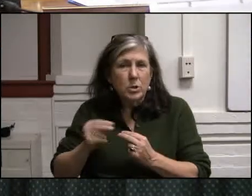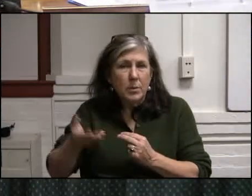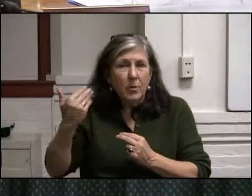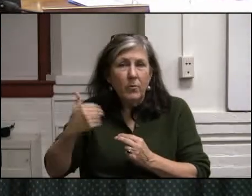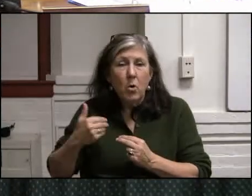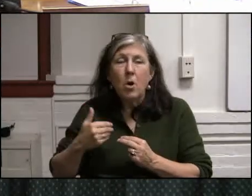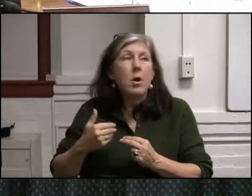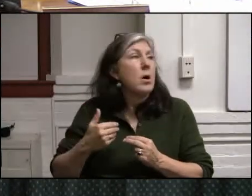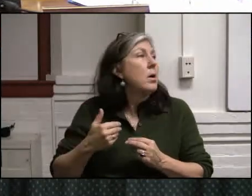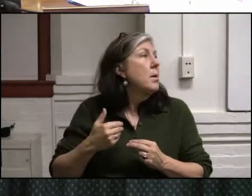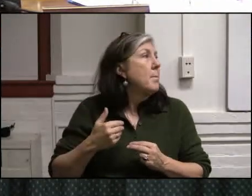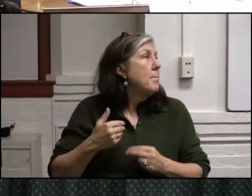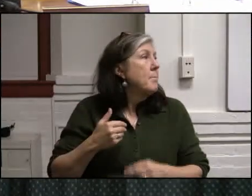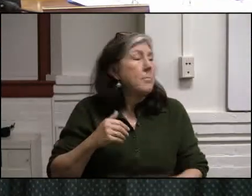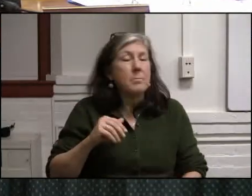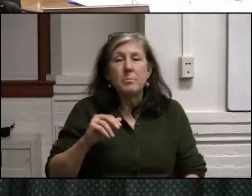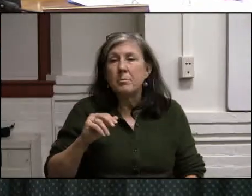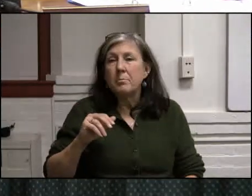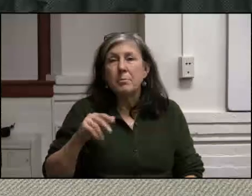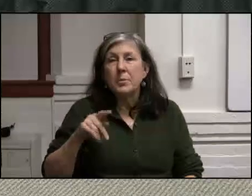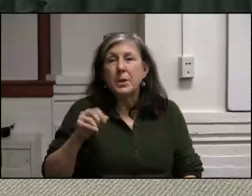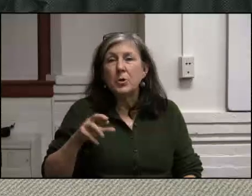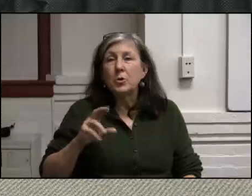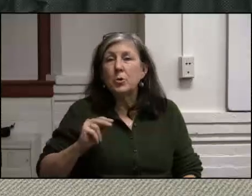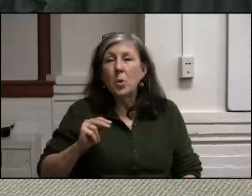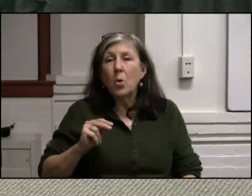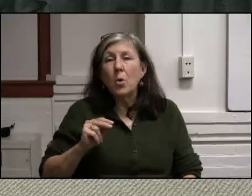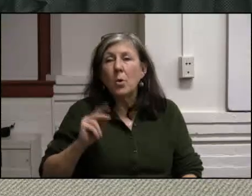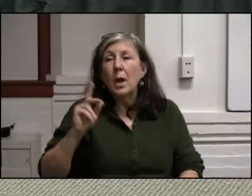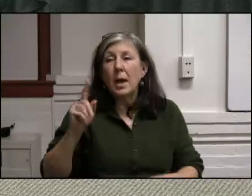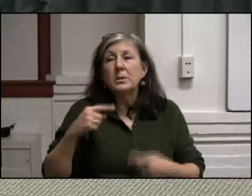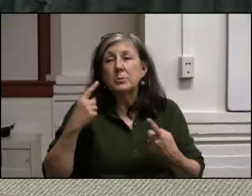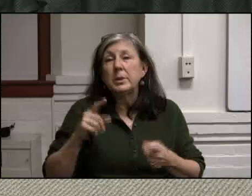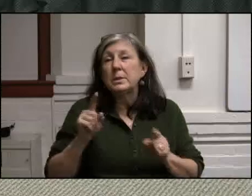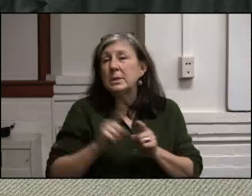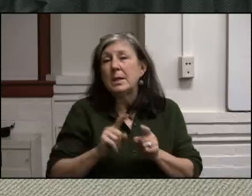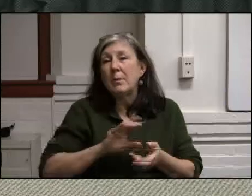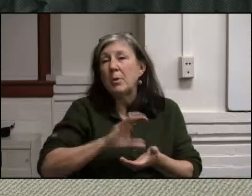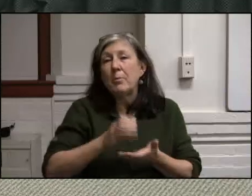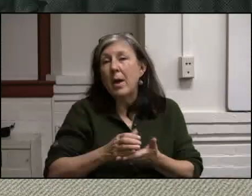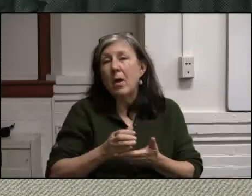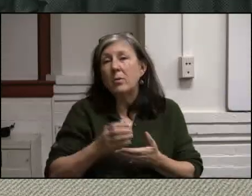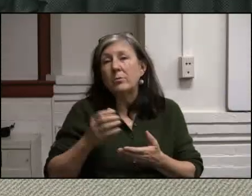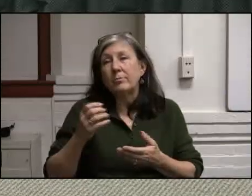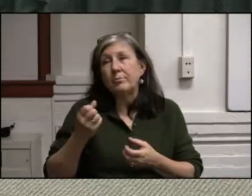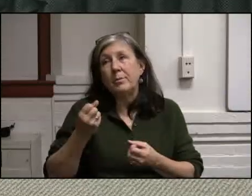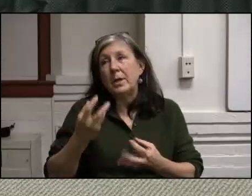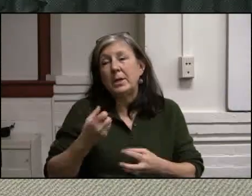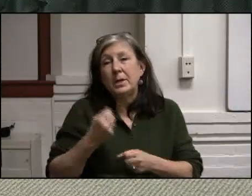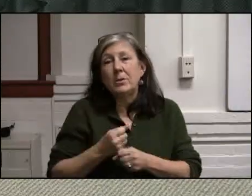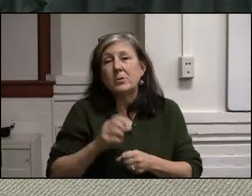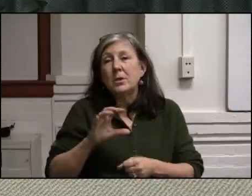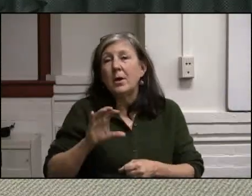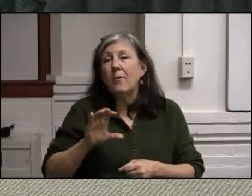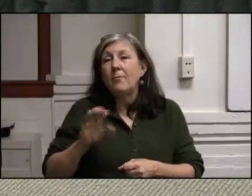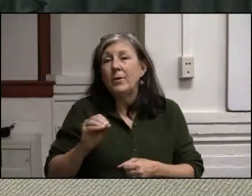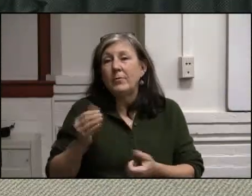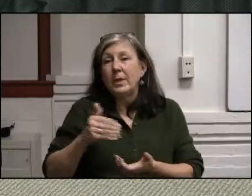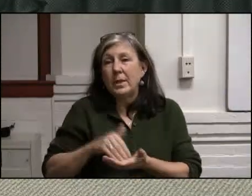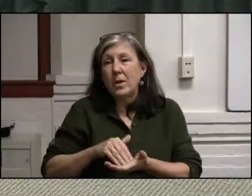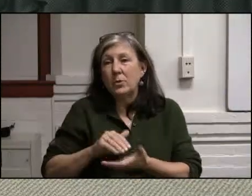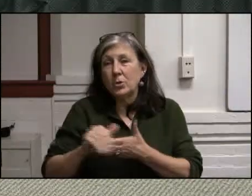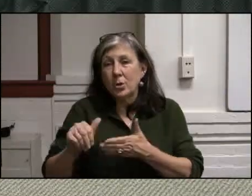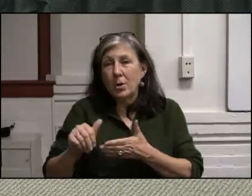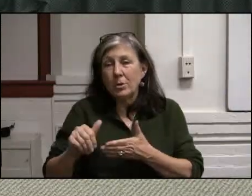No, it's it's been a standard amount for quite a few years now of $50,000. If